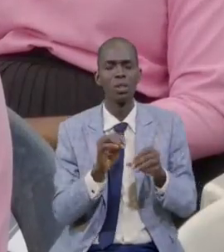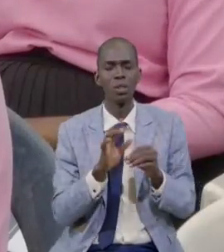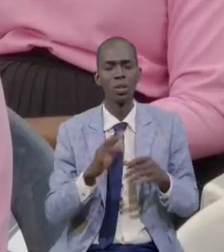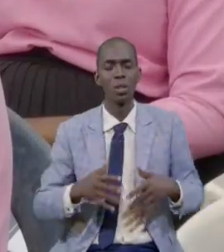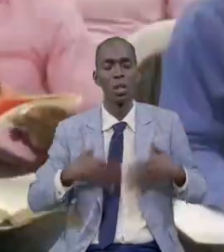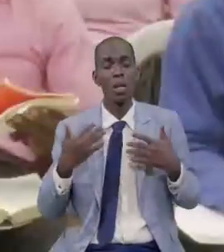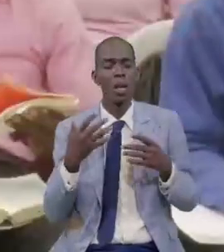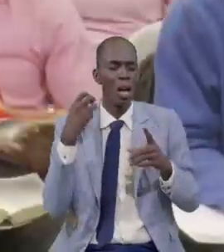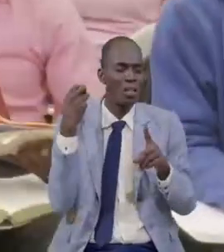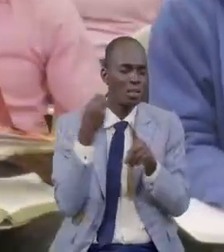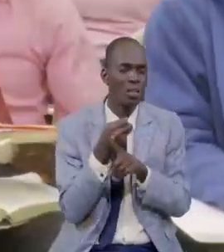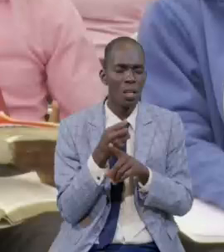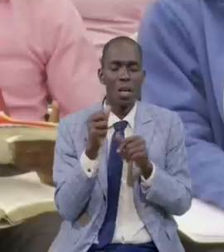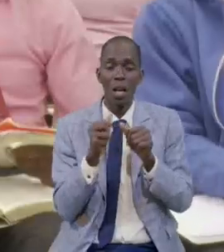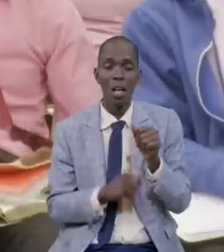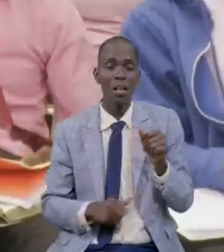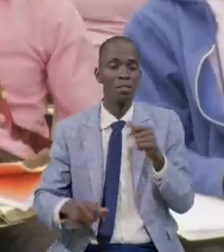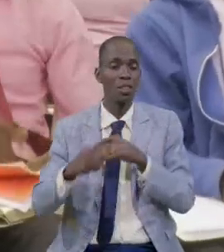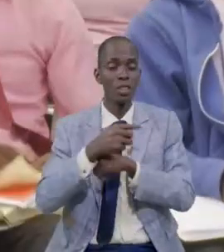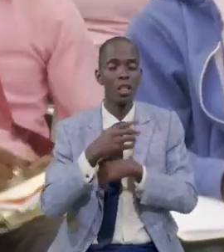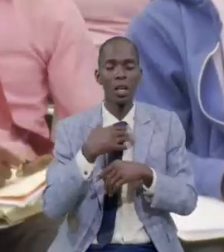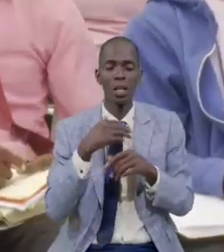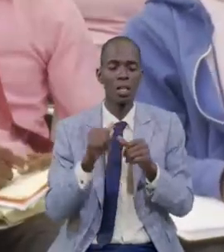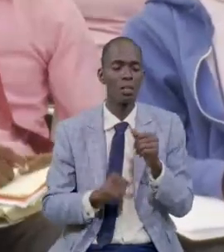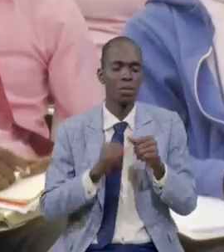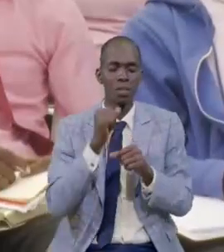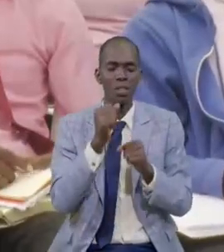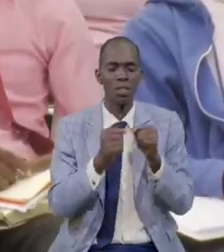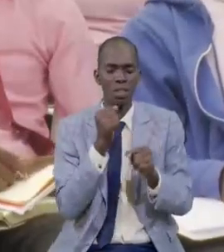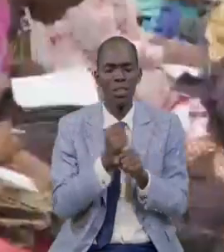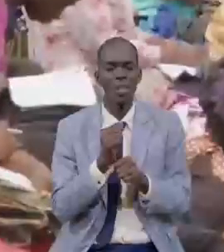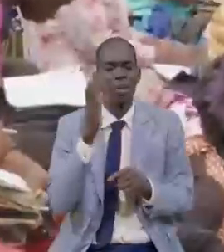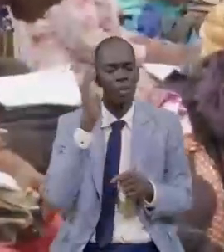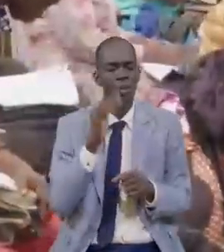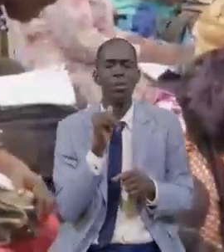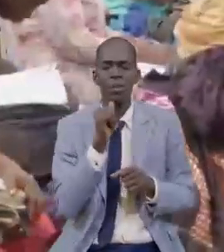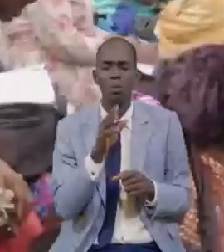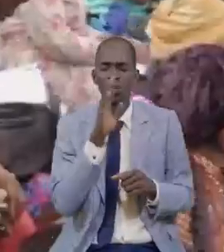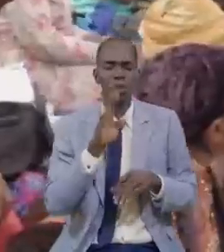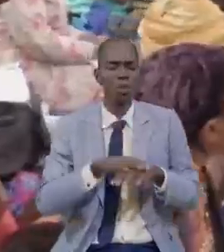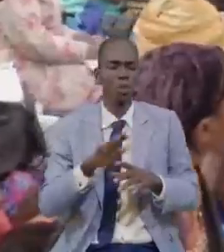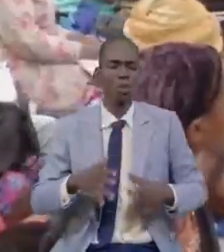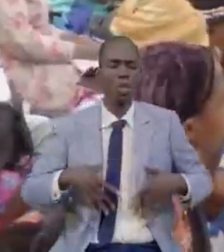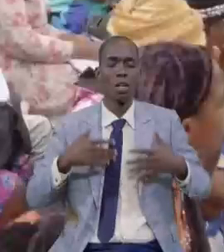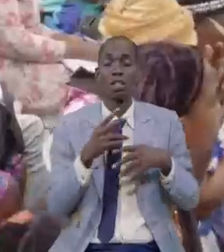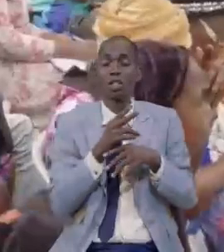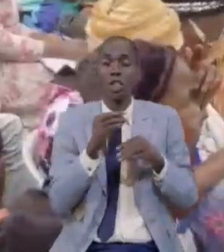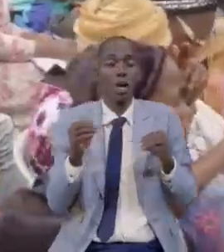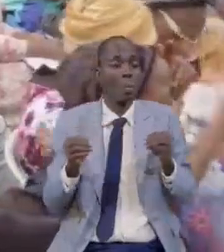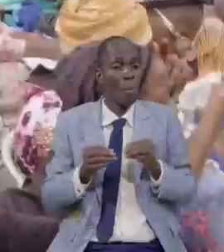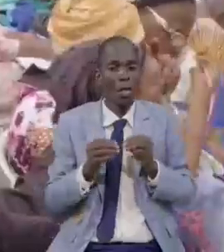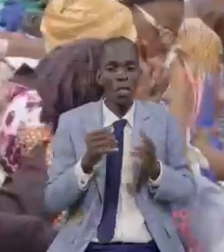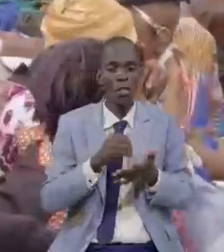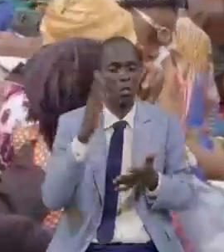every day and every year will not reign in your life. No more. They will not reign anymore